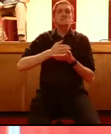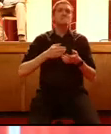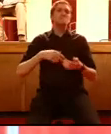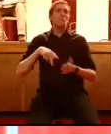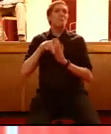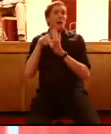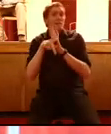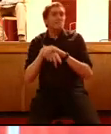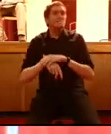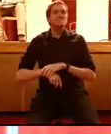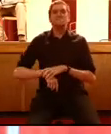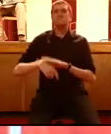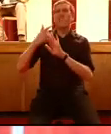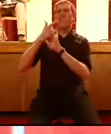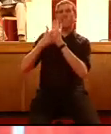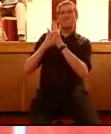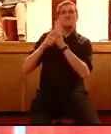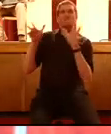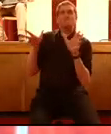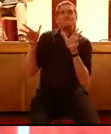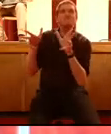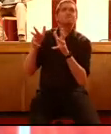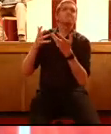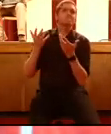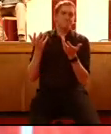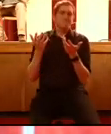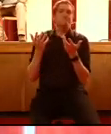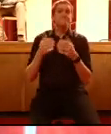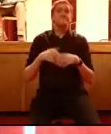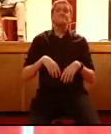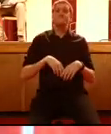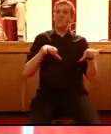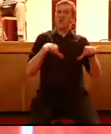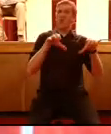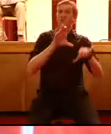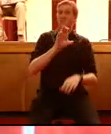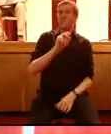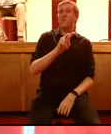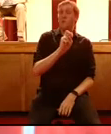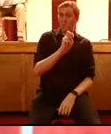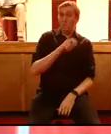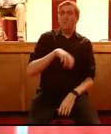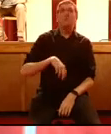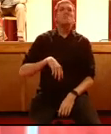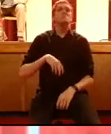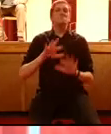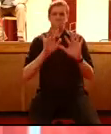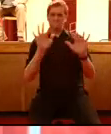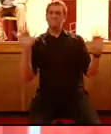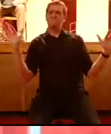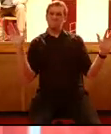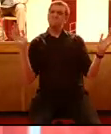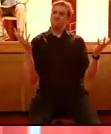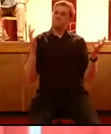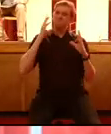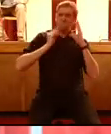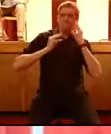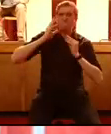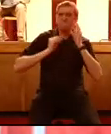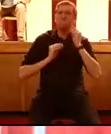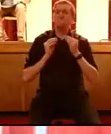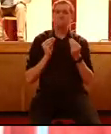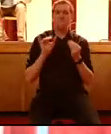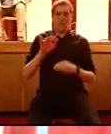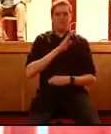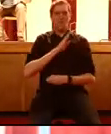policies, legislative initiatives, the code of conduct, the pupil progression plan. We work on all of that as school